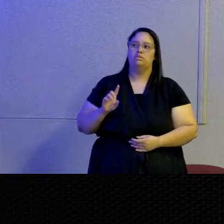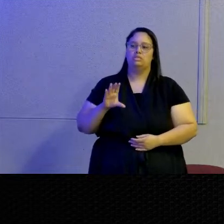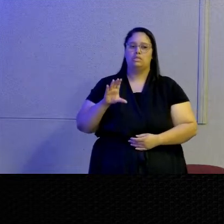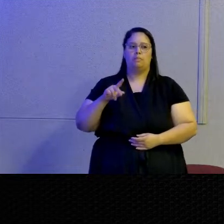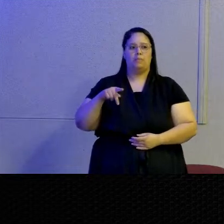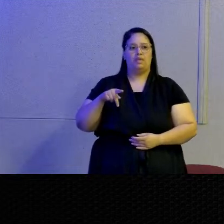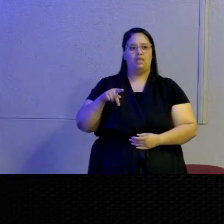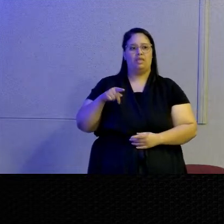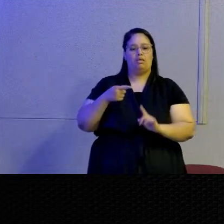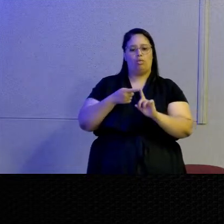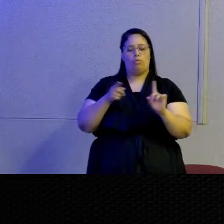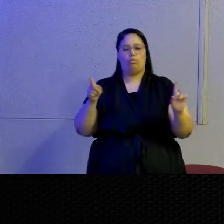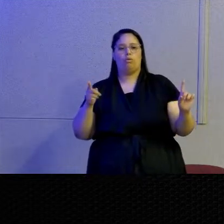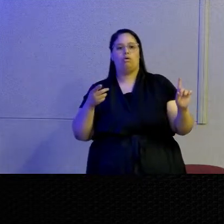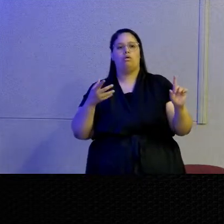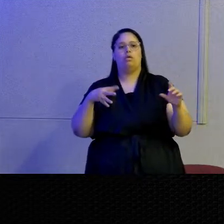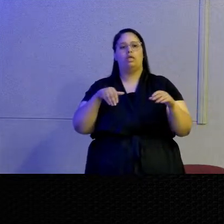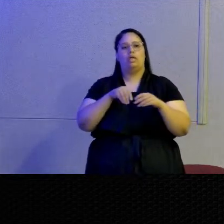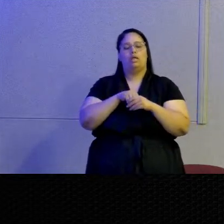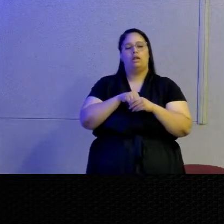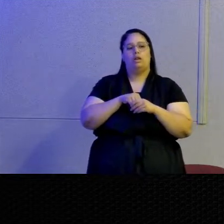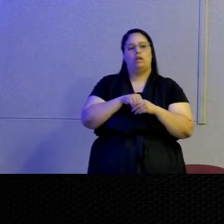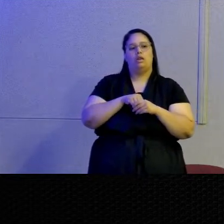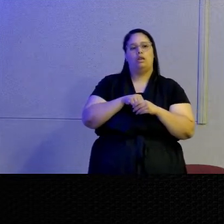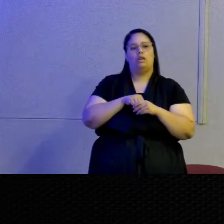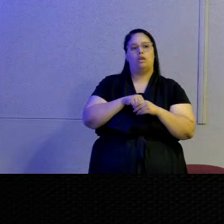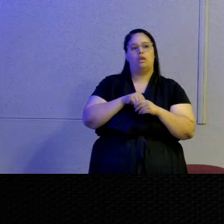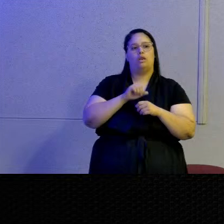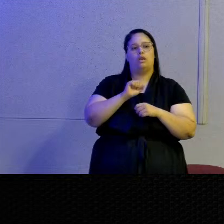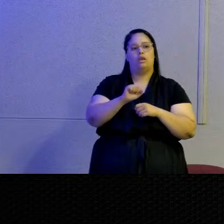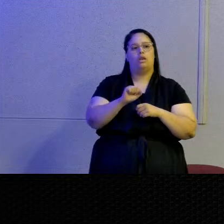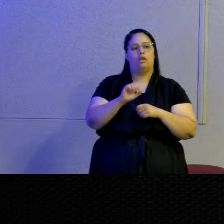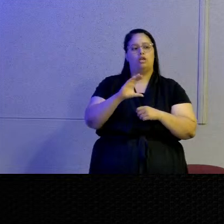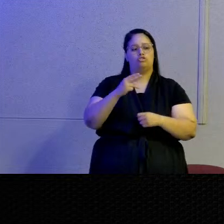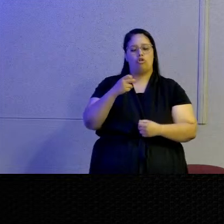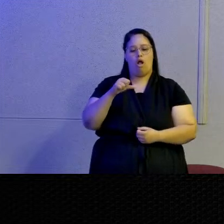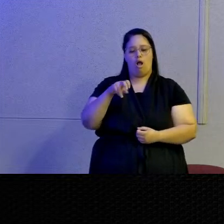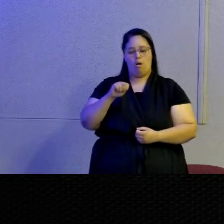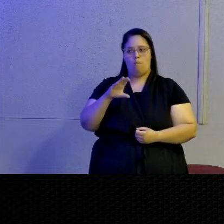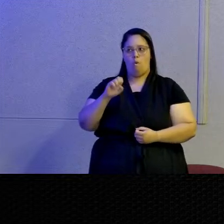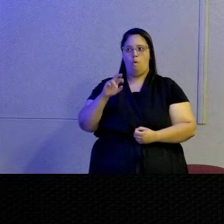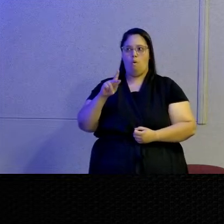CP violation in the charm quark system.